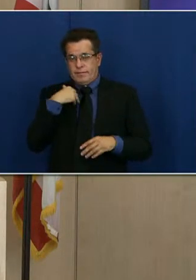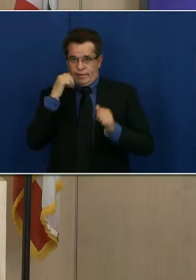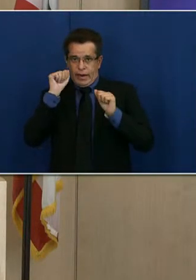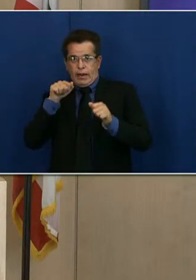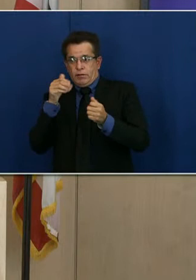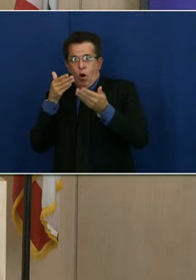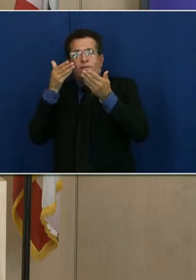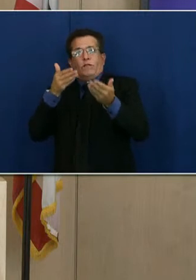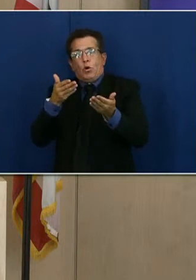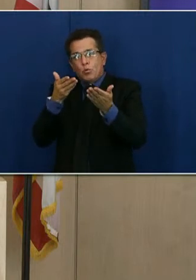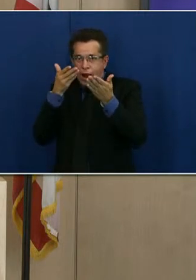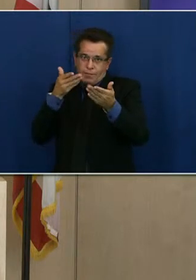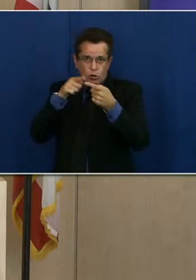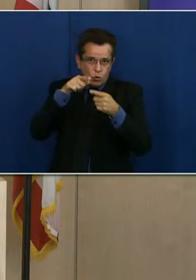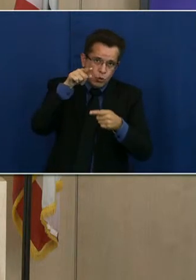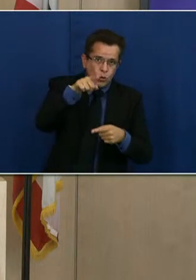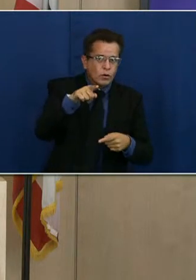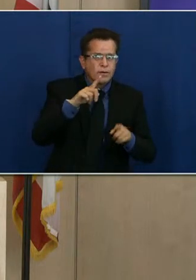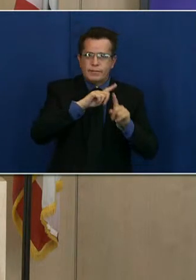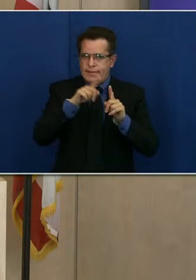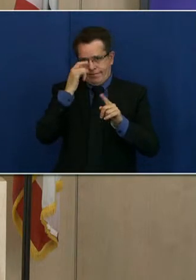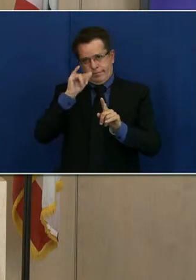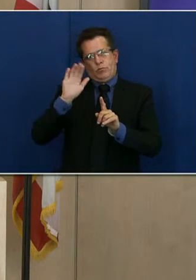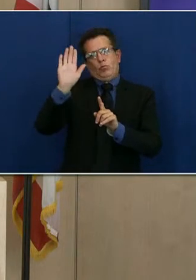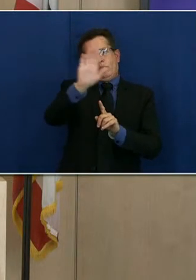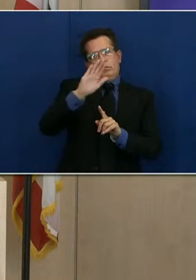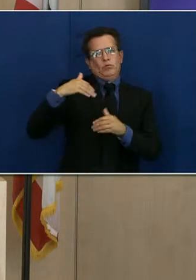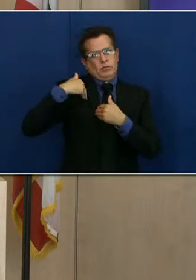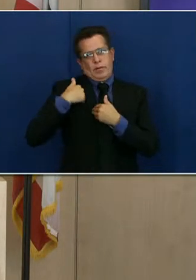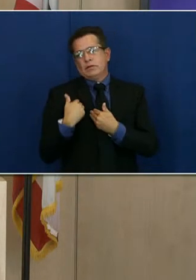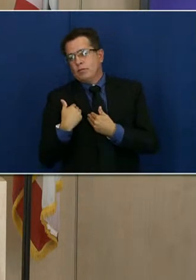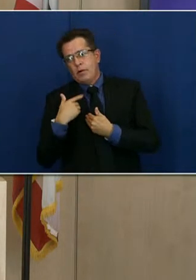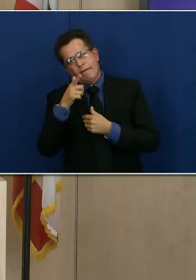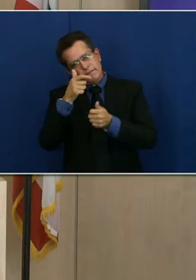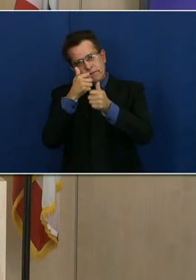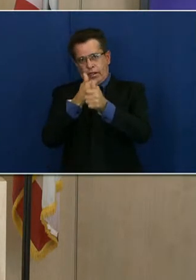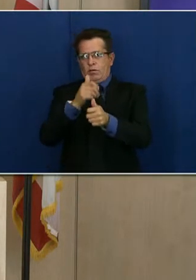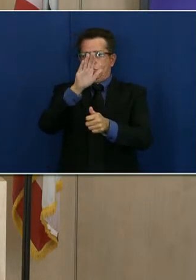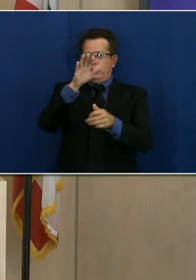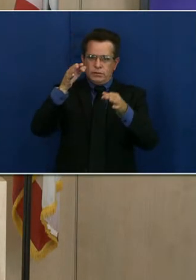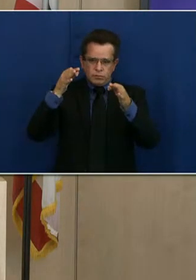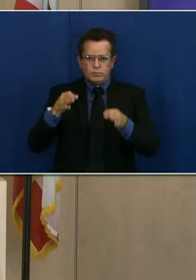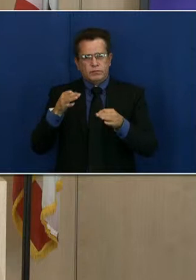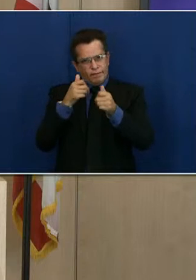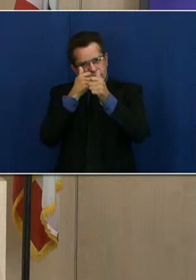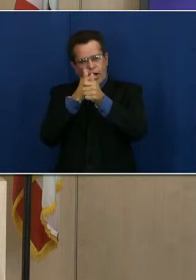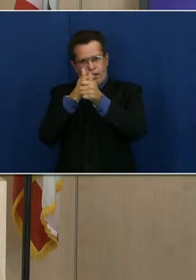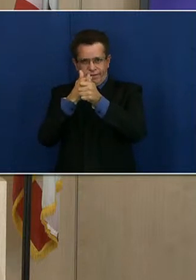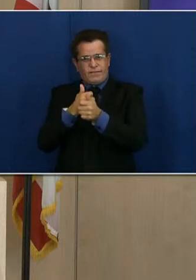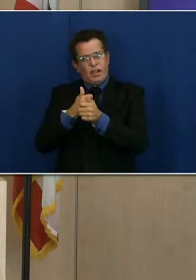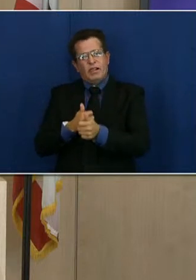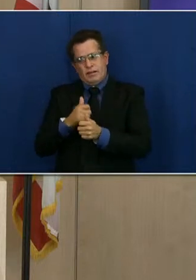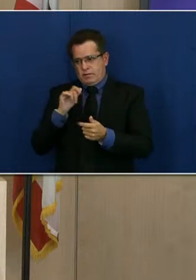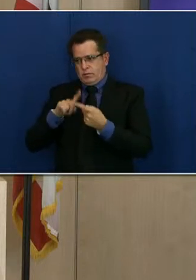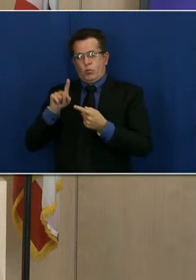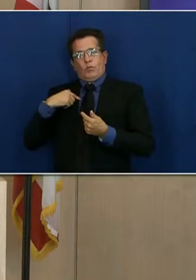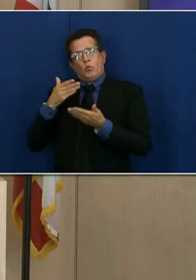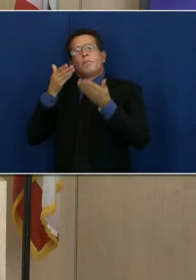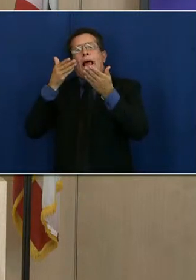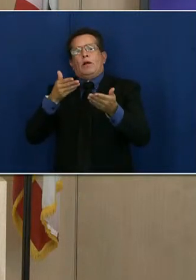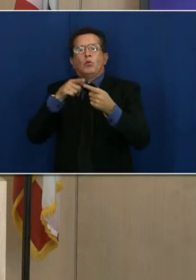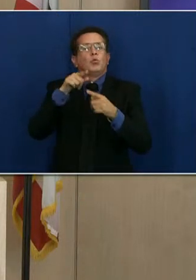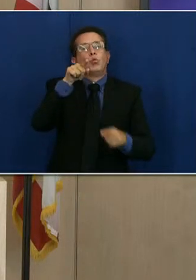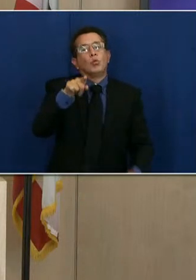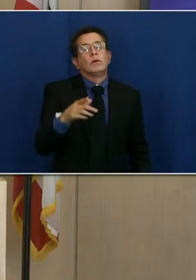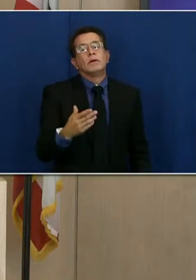the recommendations are, but people have to take the responsibility and the collective action to adhere to these